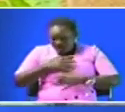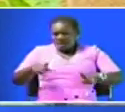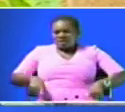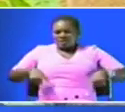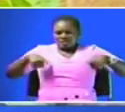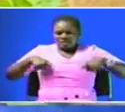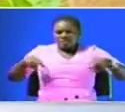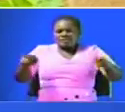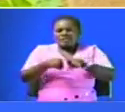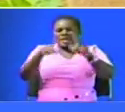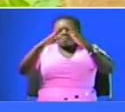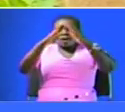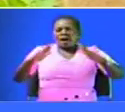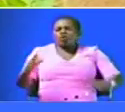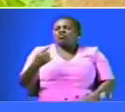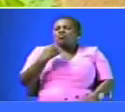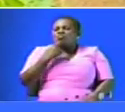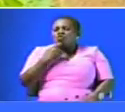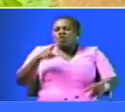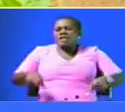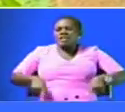live in the house that